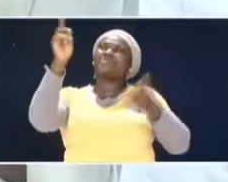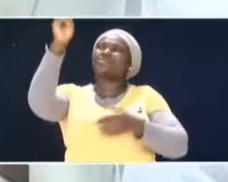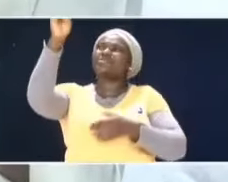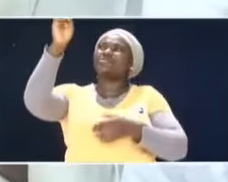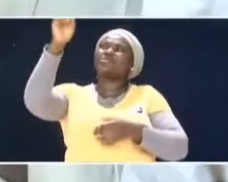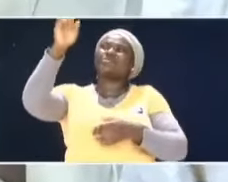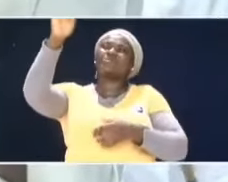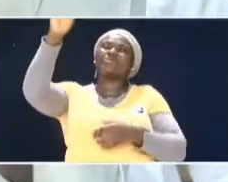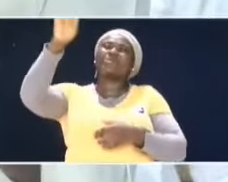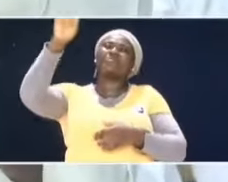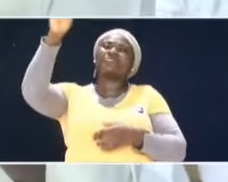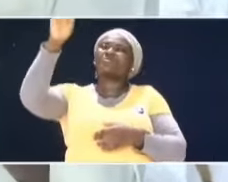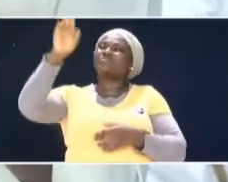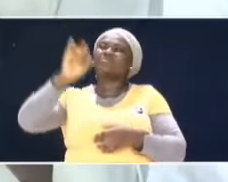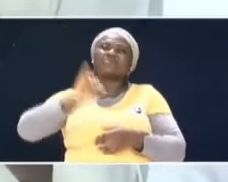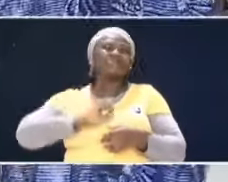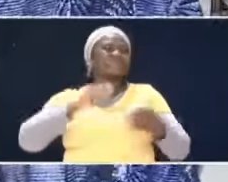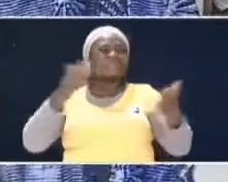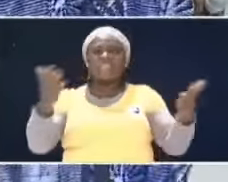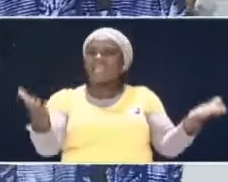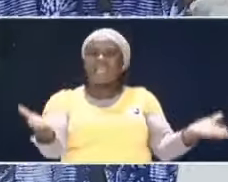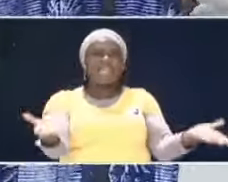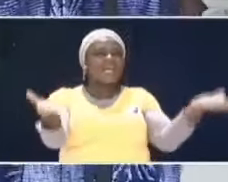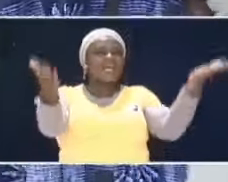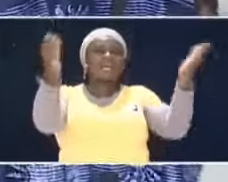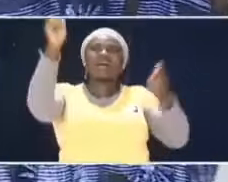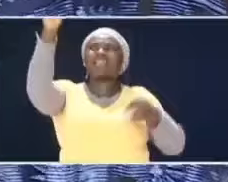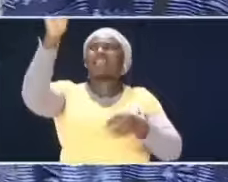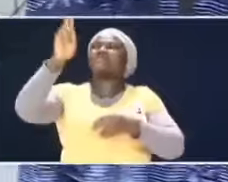I lift you up.